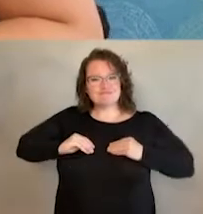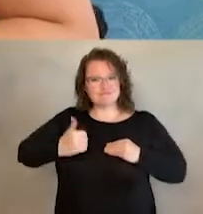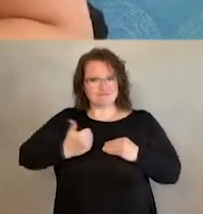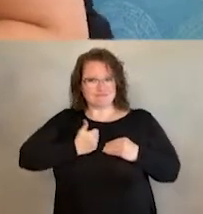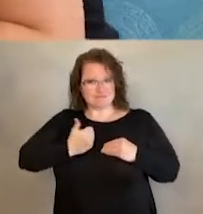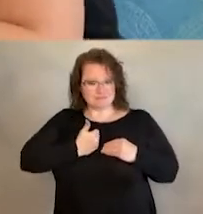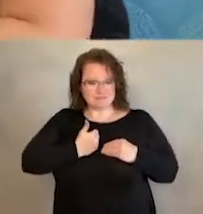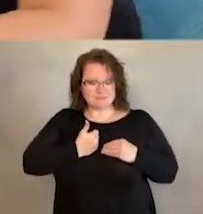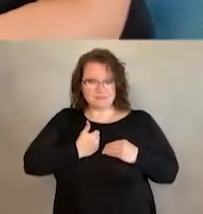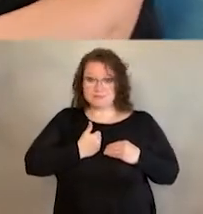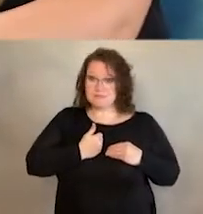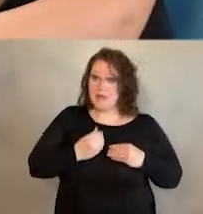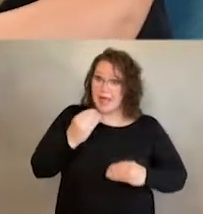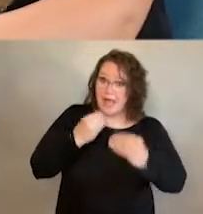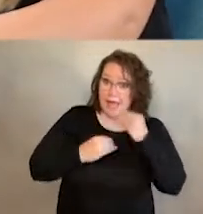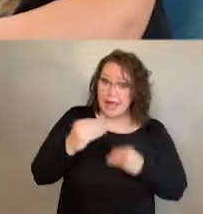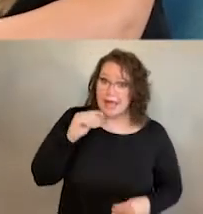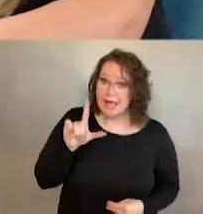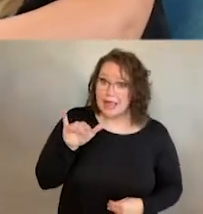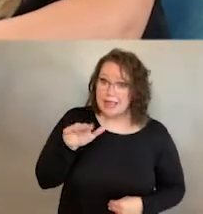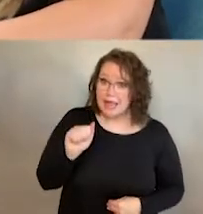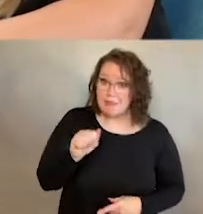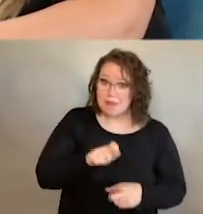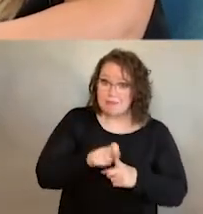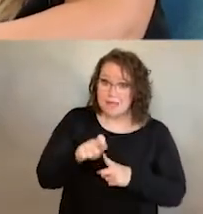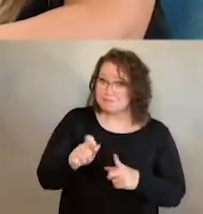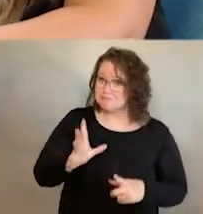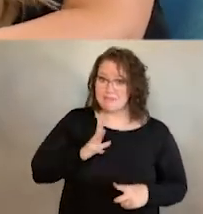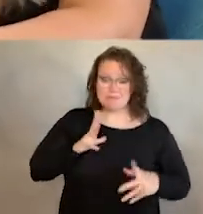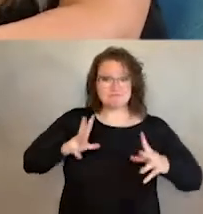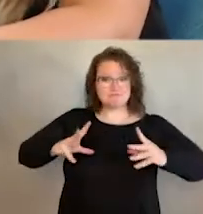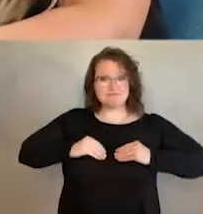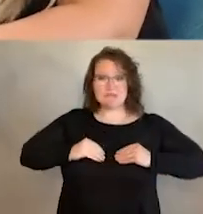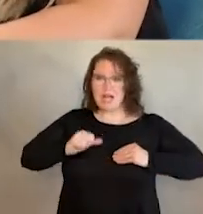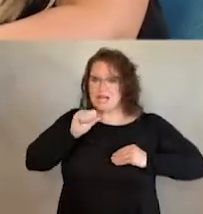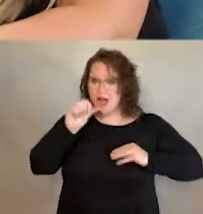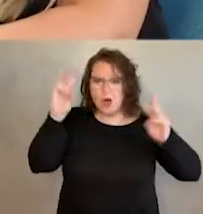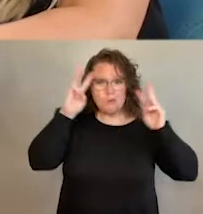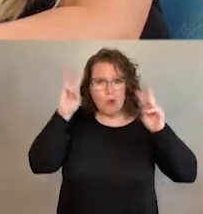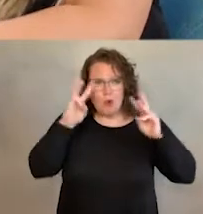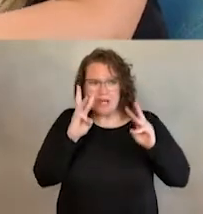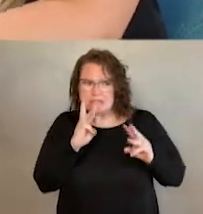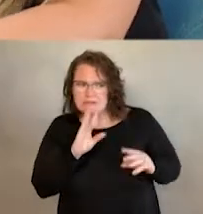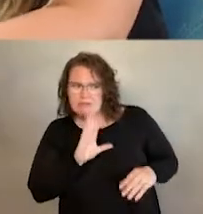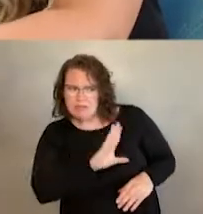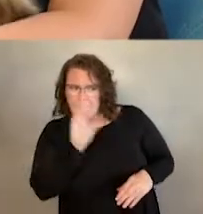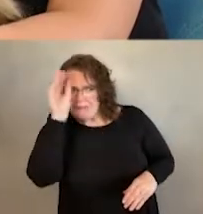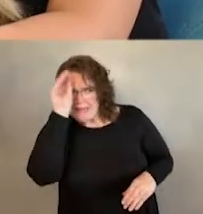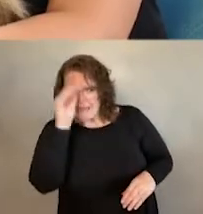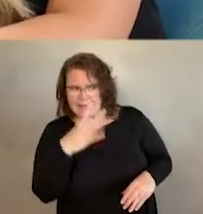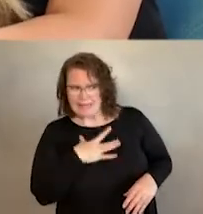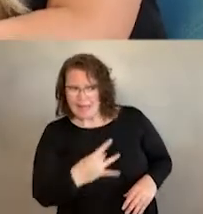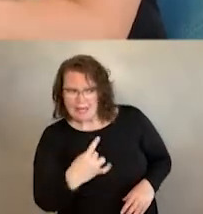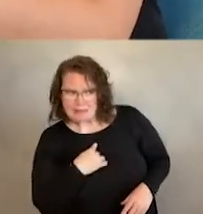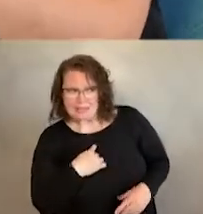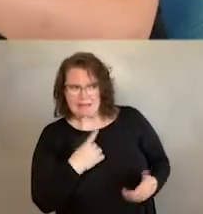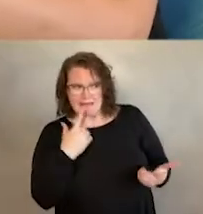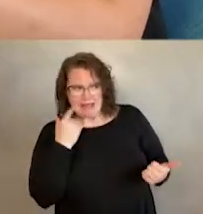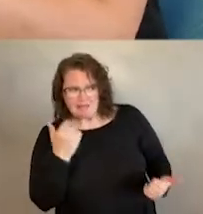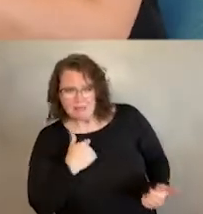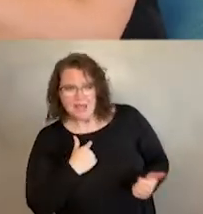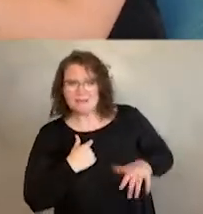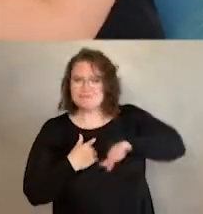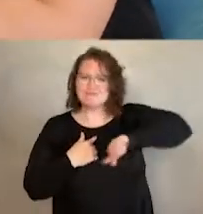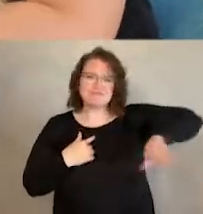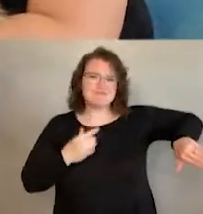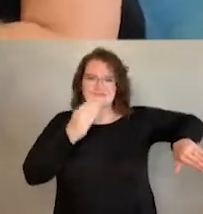became herself again. And she could eat the lima beans that she wanted the entire time. And she wasn't worried about what other people thought. And she was